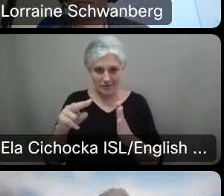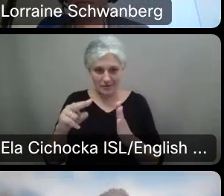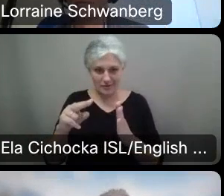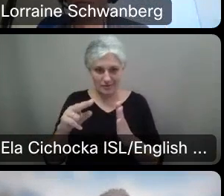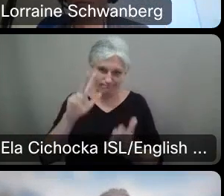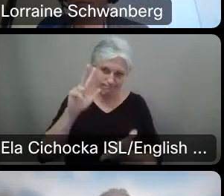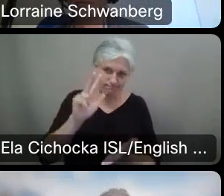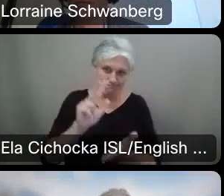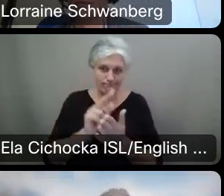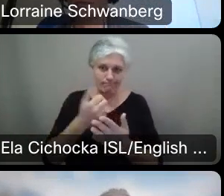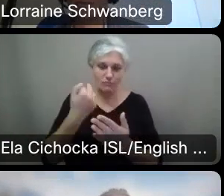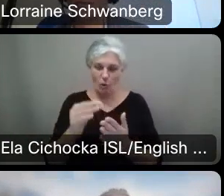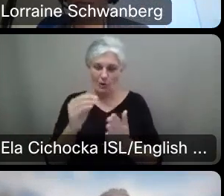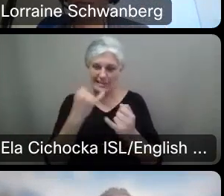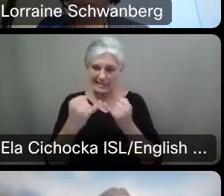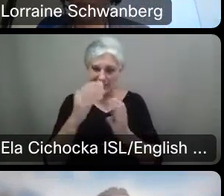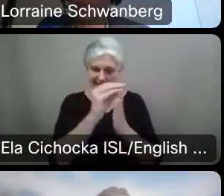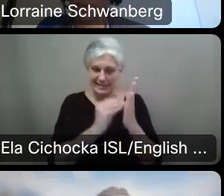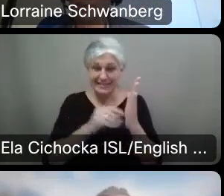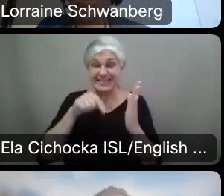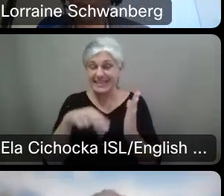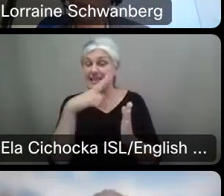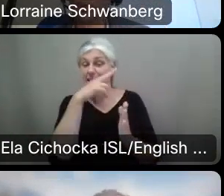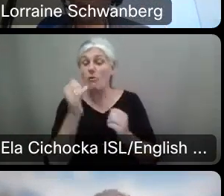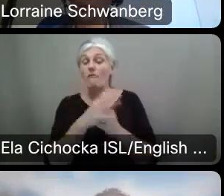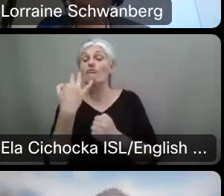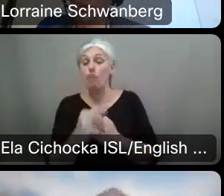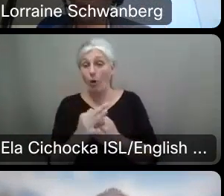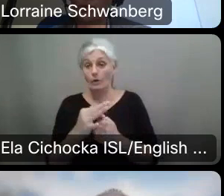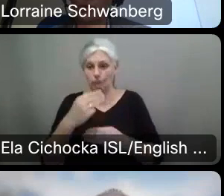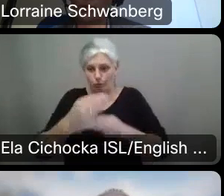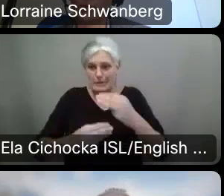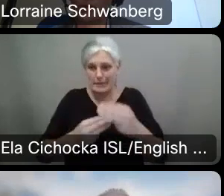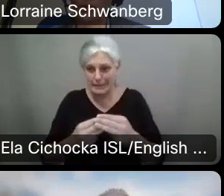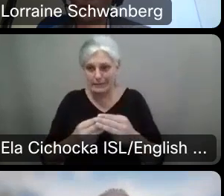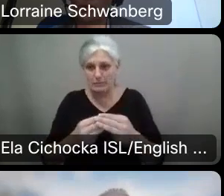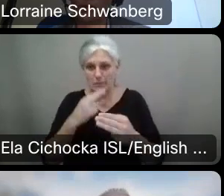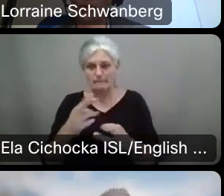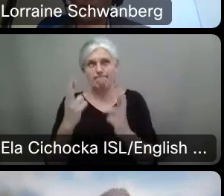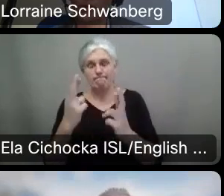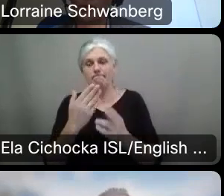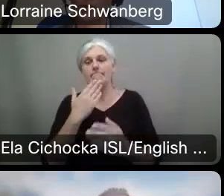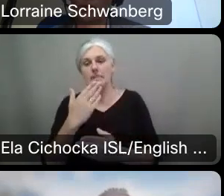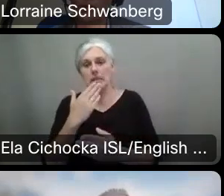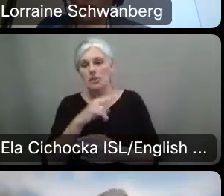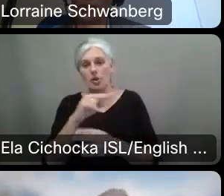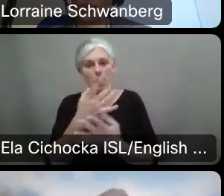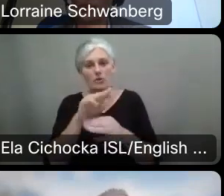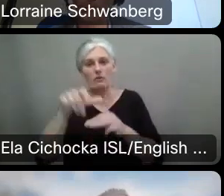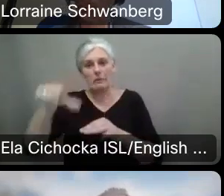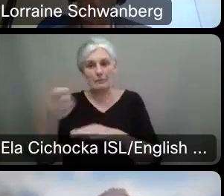attained. These will be examples of the wrong procedure. Now, again, thankfully, most patients would not die